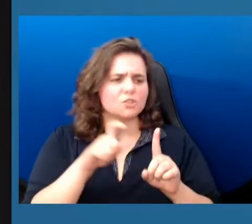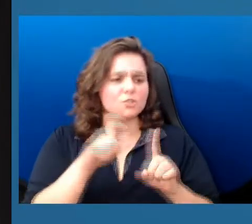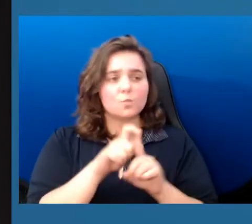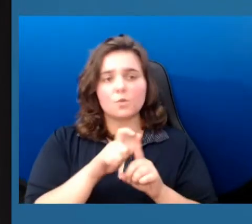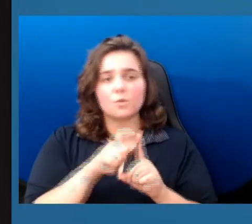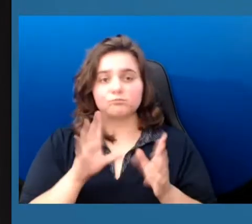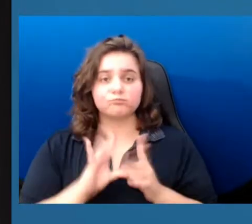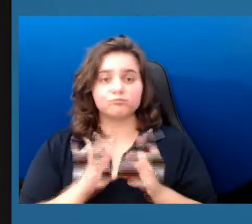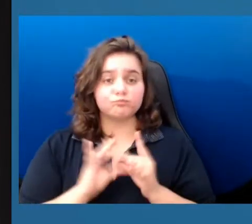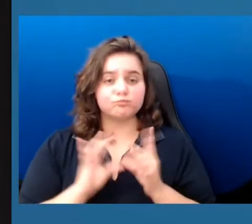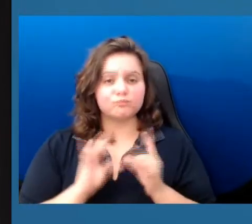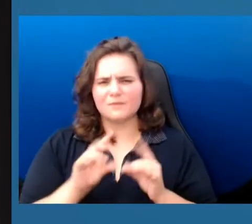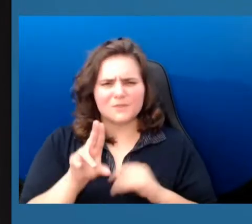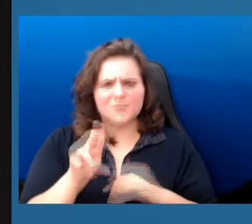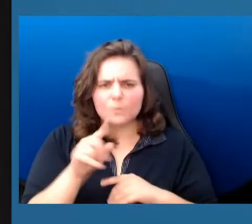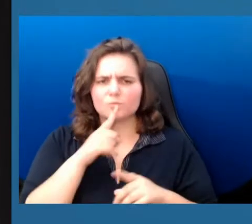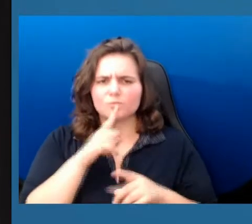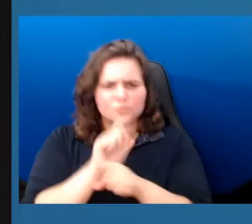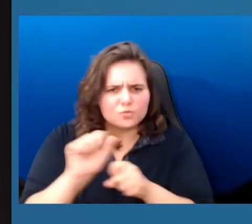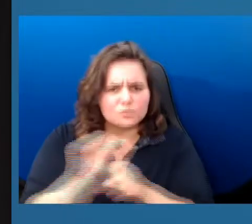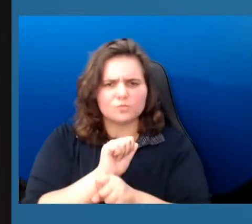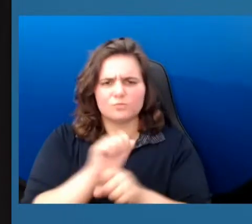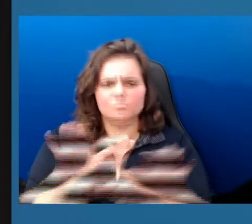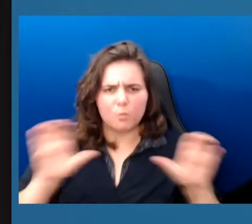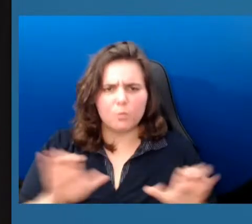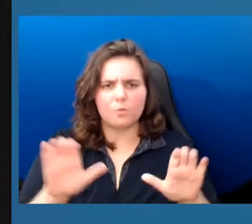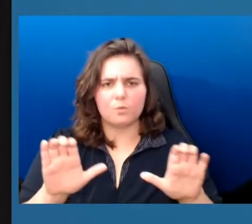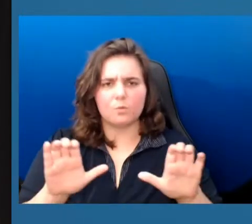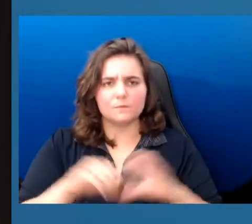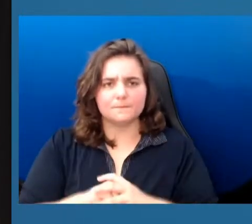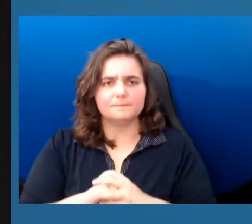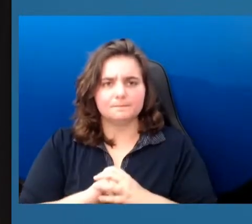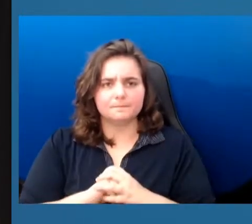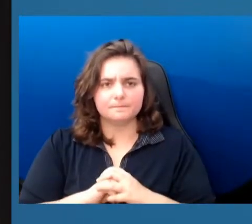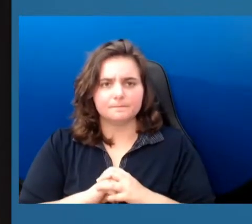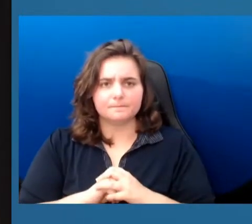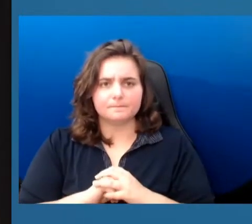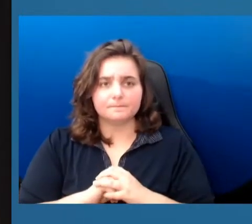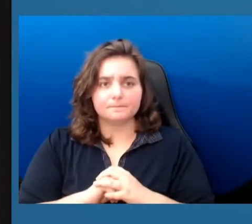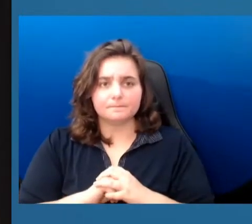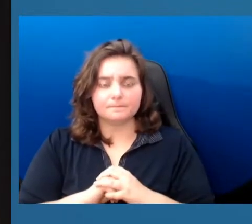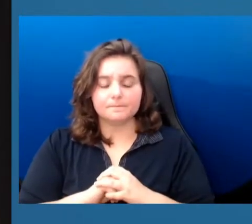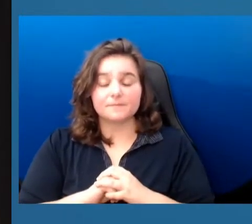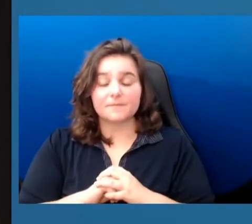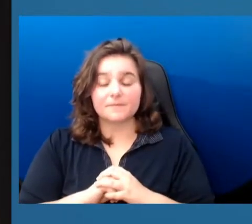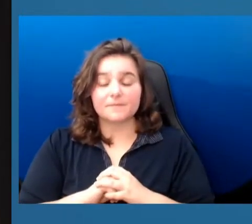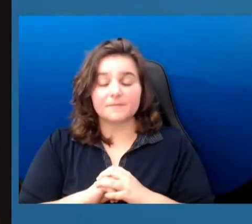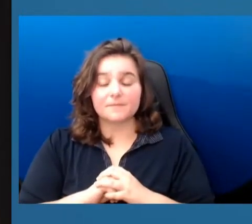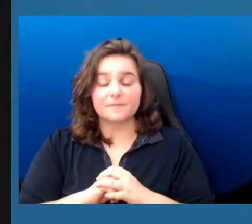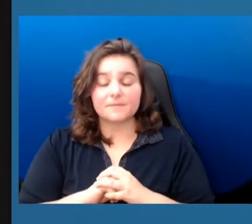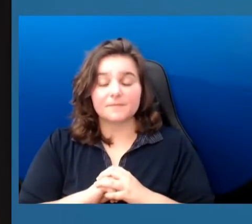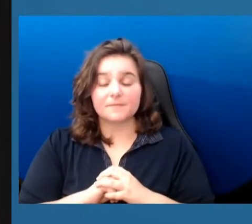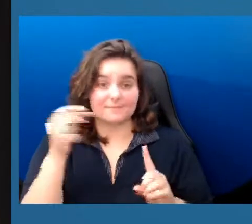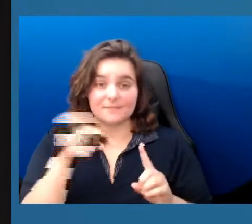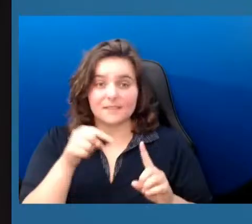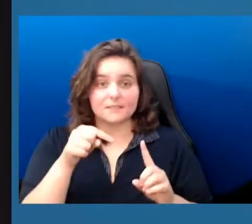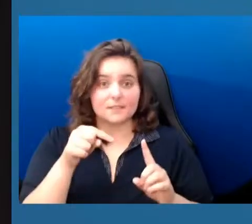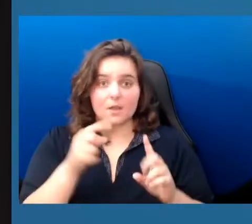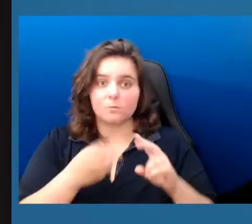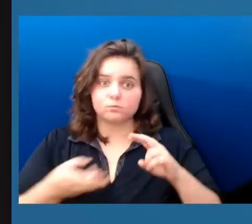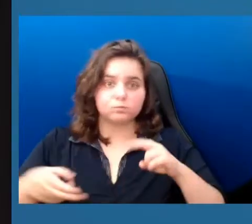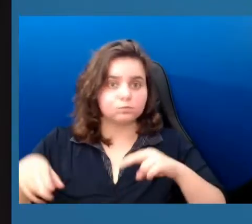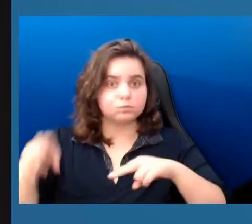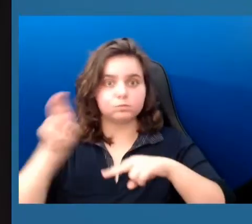And for that, we thank you again, Governor. I will say this. This is obviously a significant increase. Going